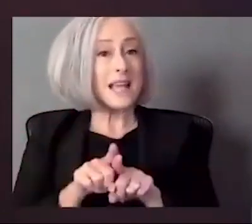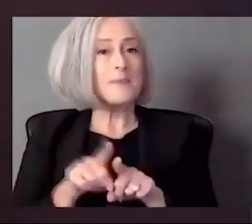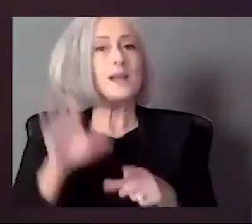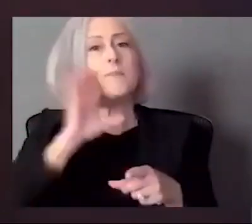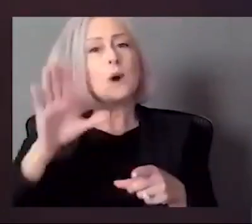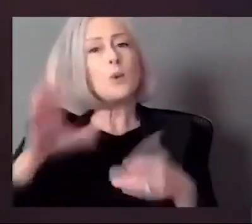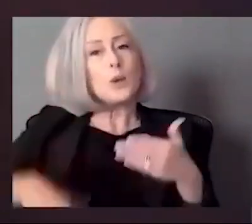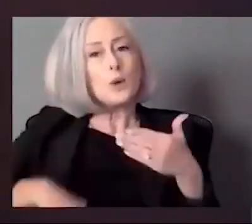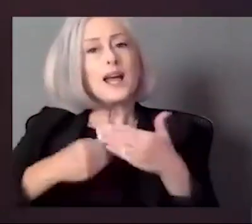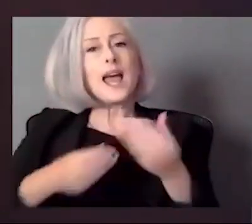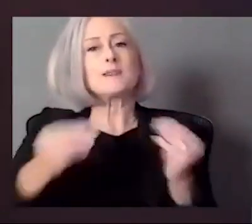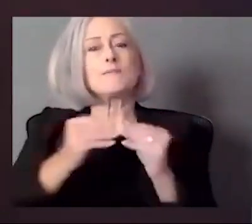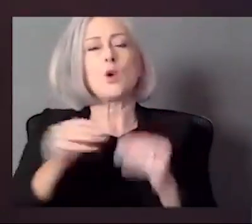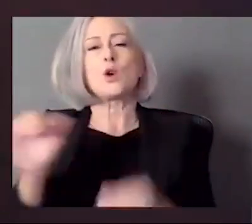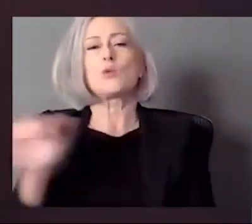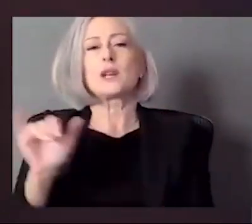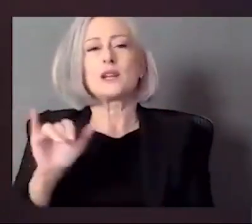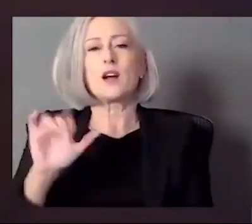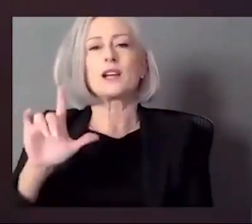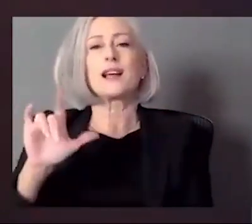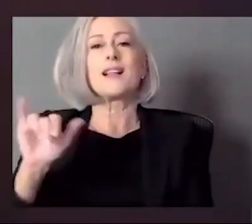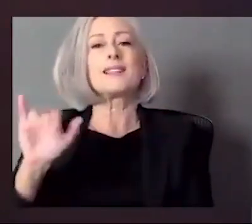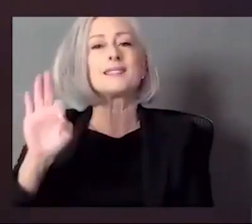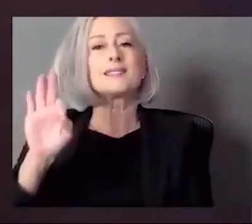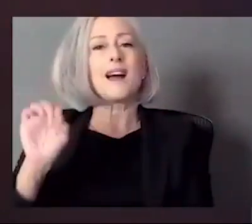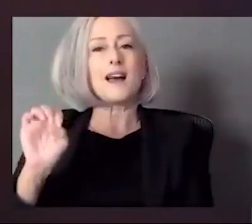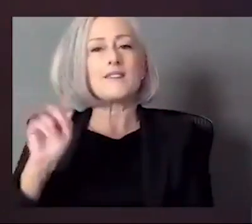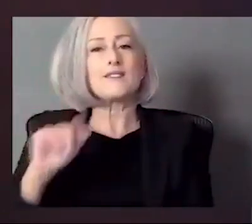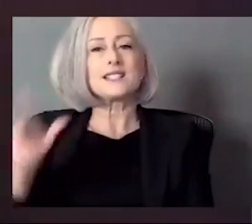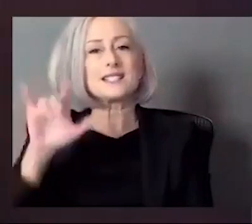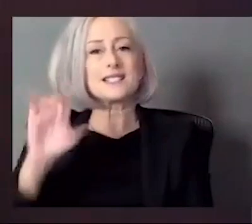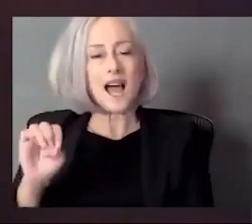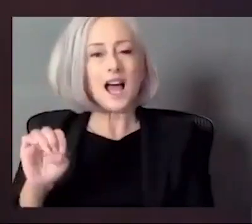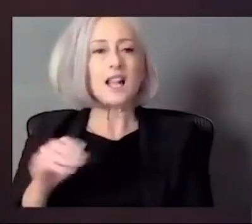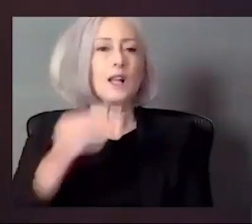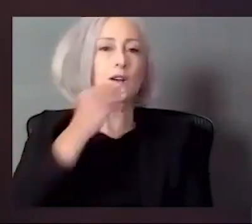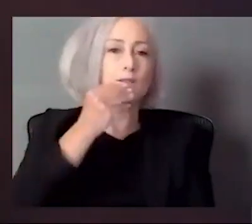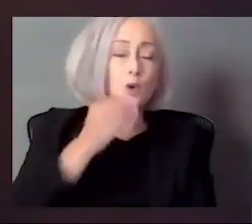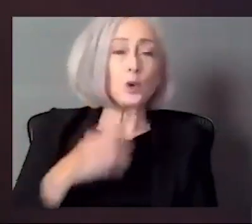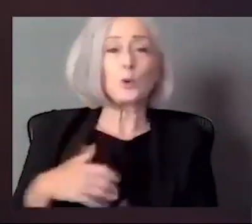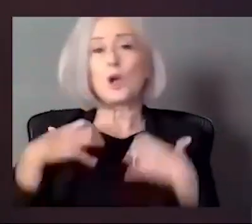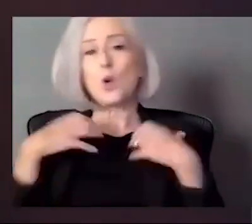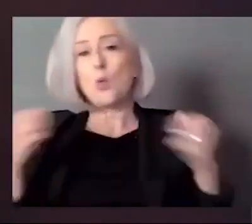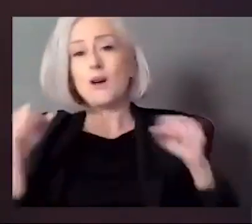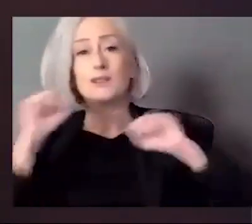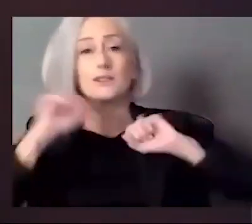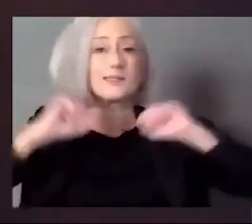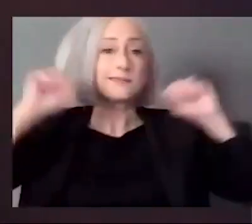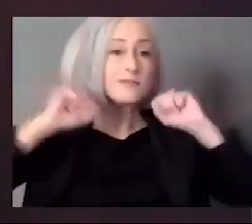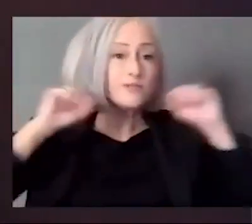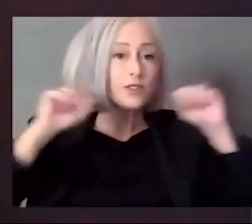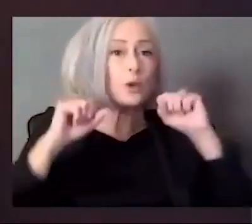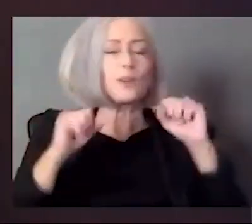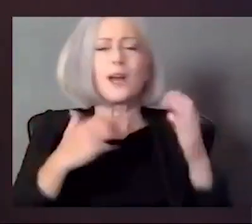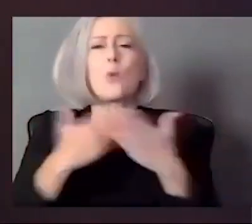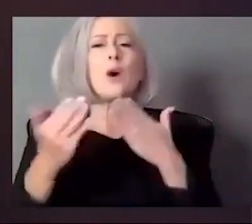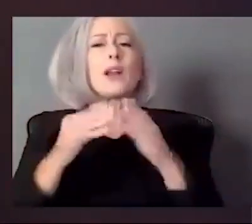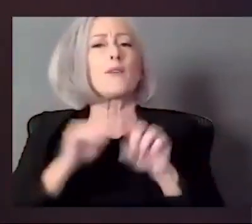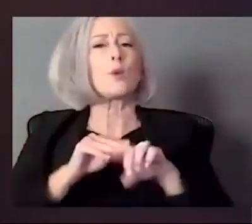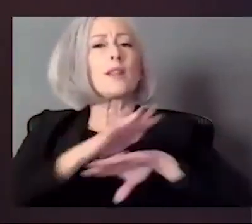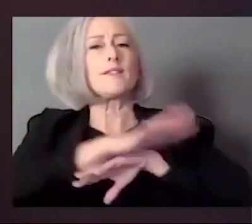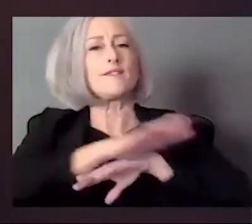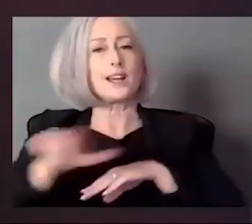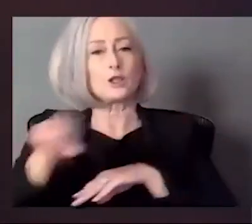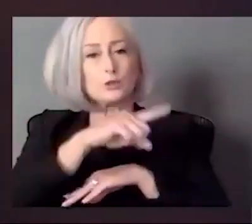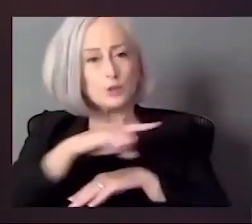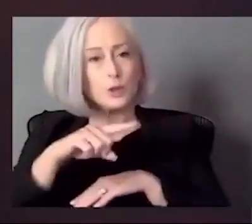lifestyle, wellness, health, fitness, food, all different topics of health that may affect you or your family and the people you love. So we really want